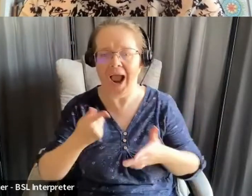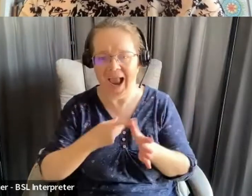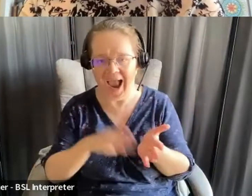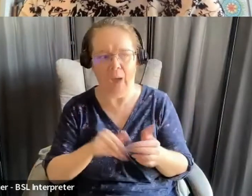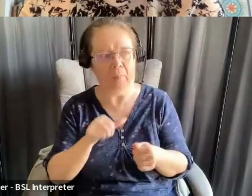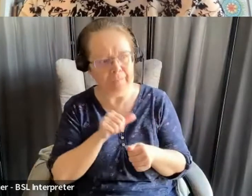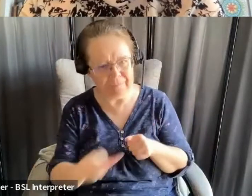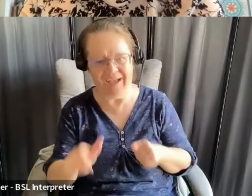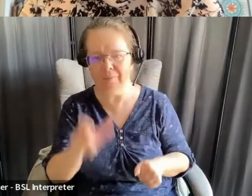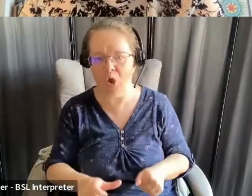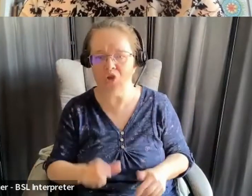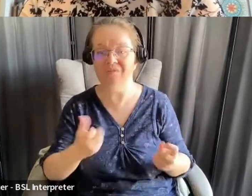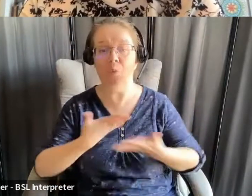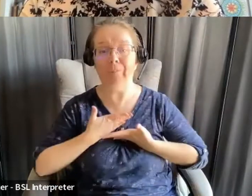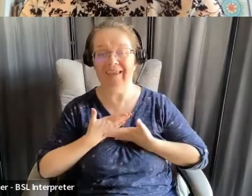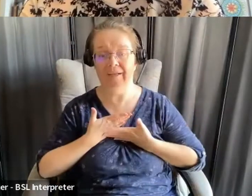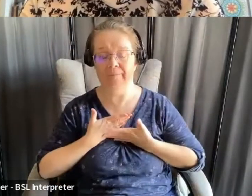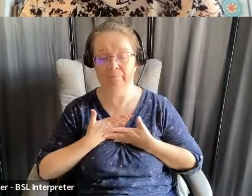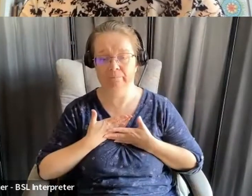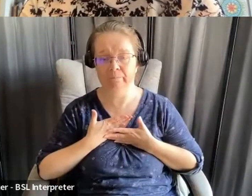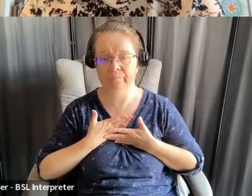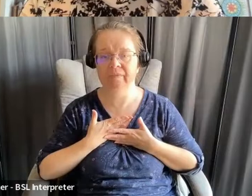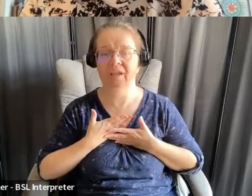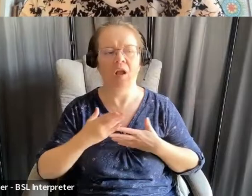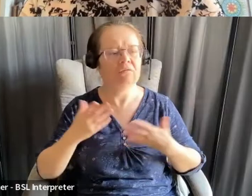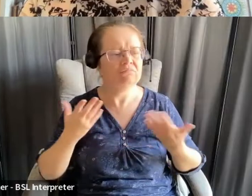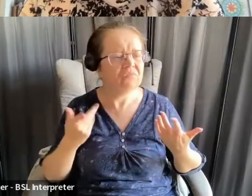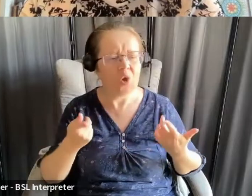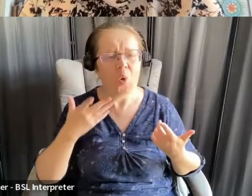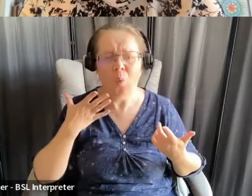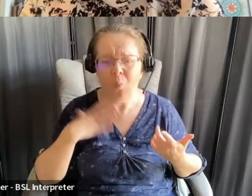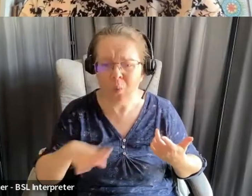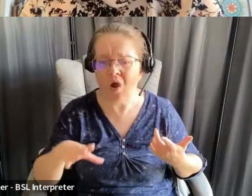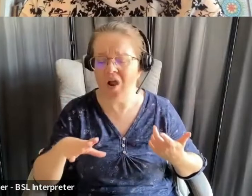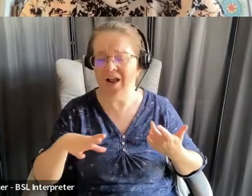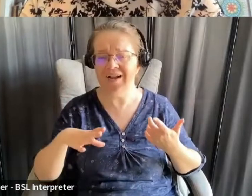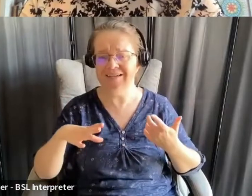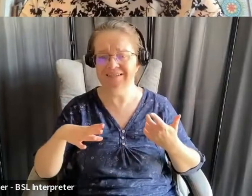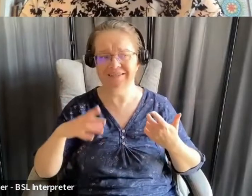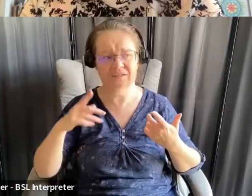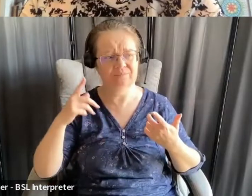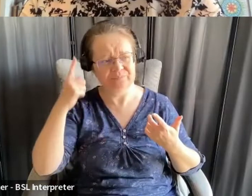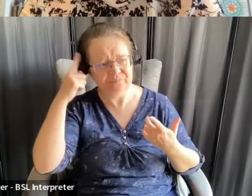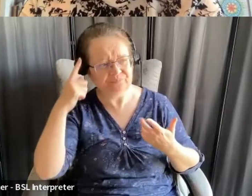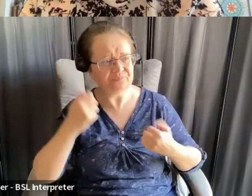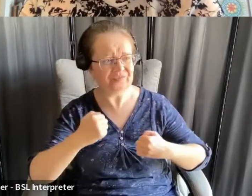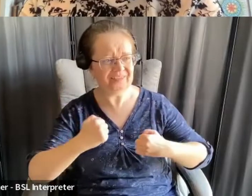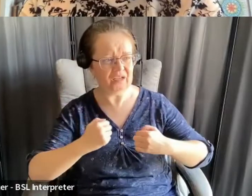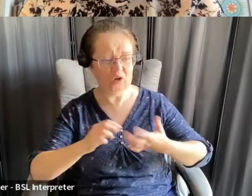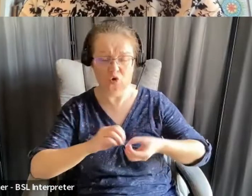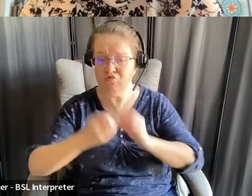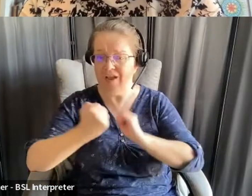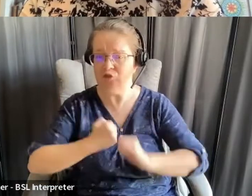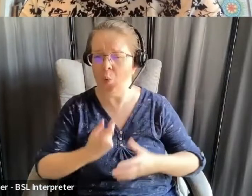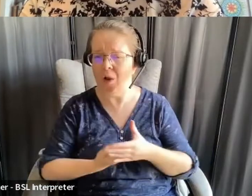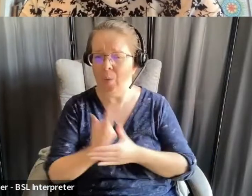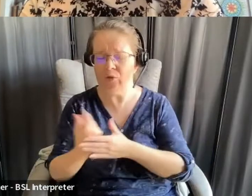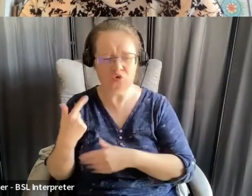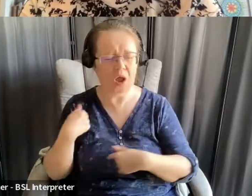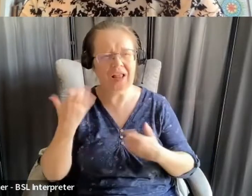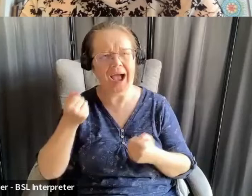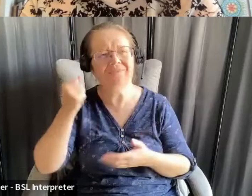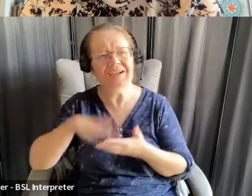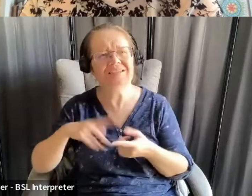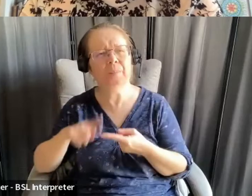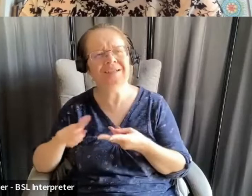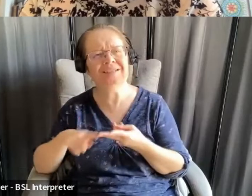for you. And, you know, whatever you might want to do, you might want to just think of your own opportunity. Think, okay, well, I've learned all these